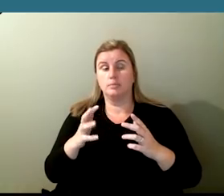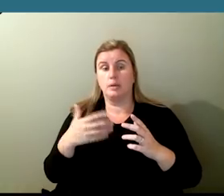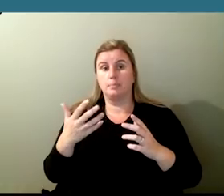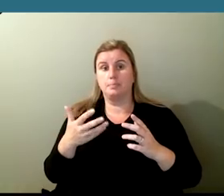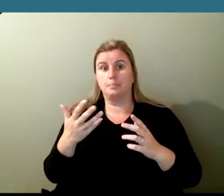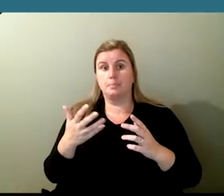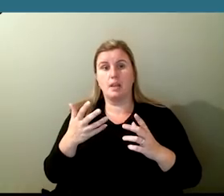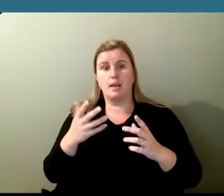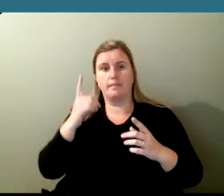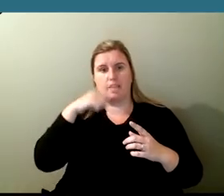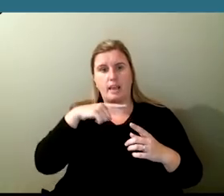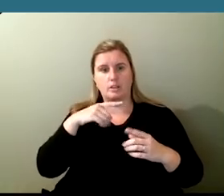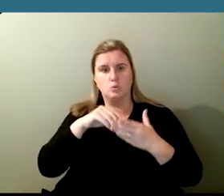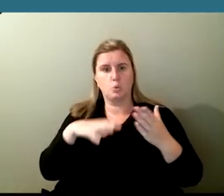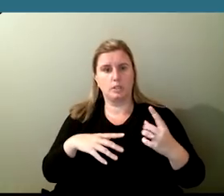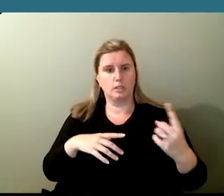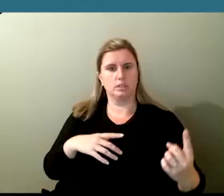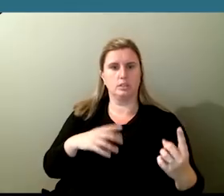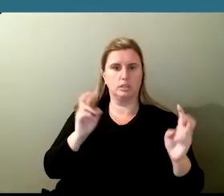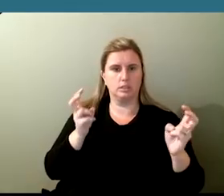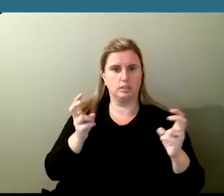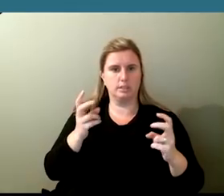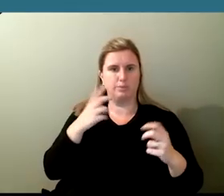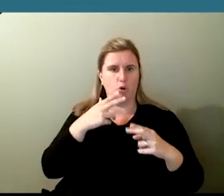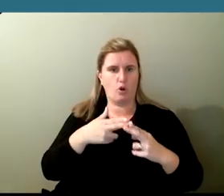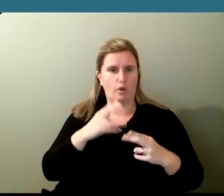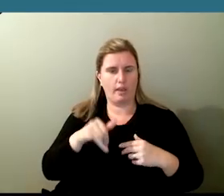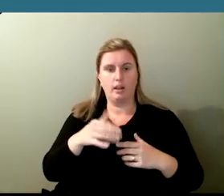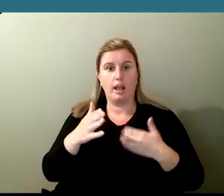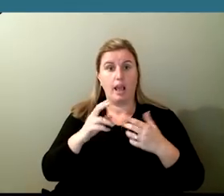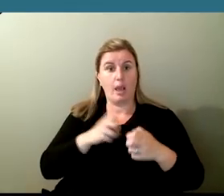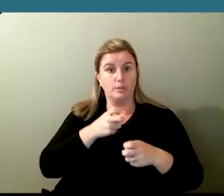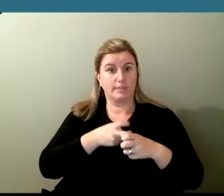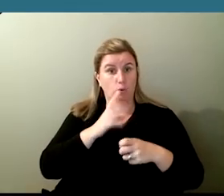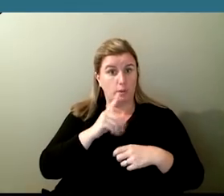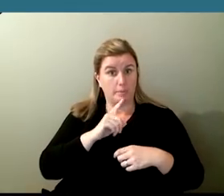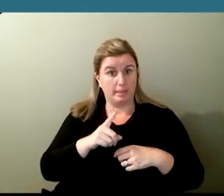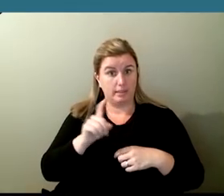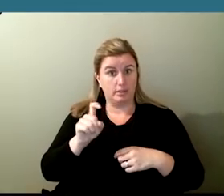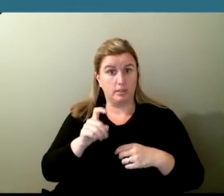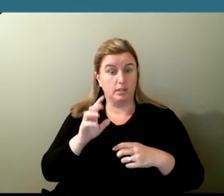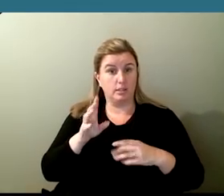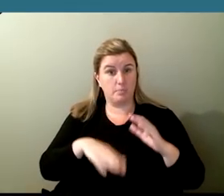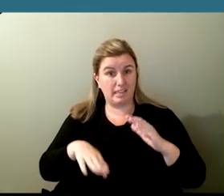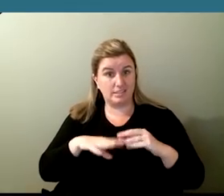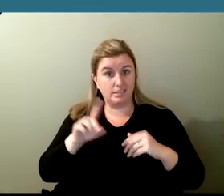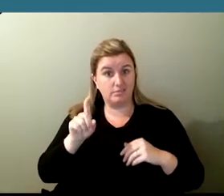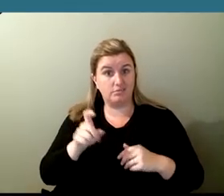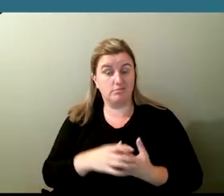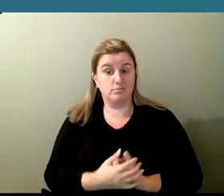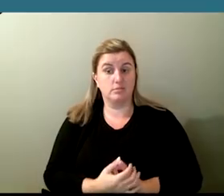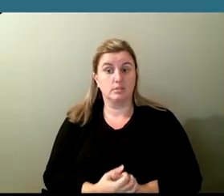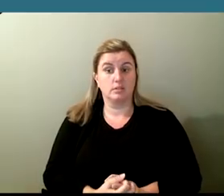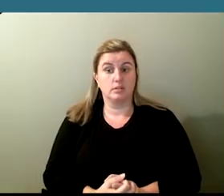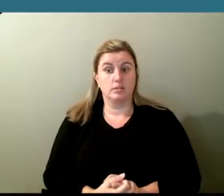a fake student per se, if you want to call it? How difficult is it going to be? Is it going to be just basic, or